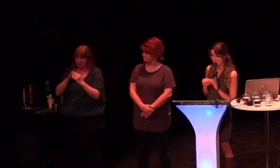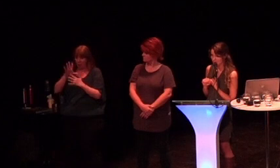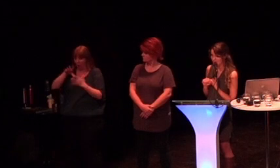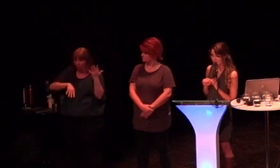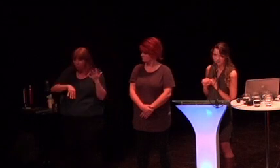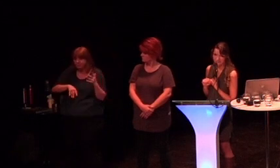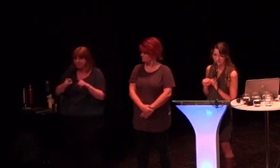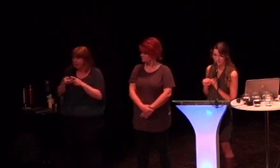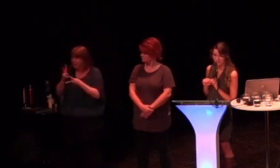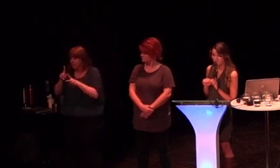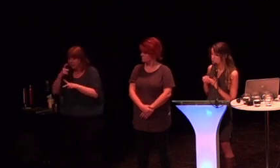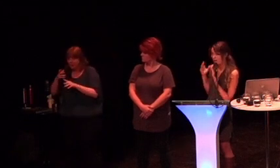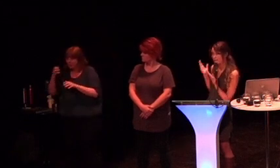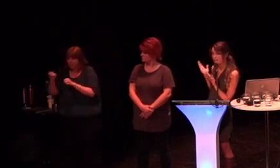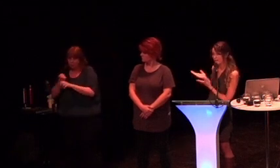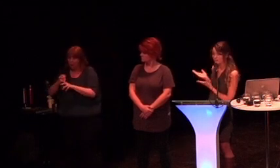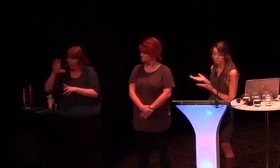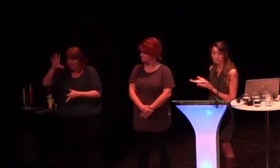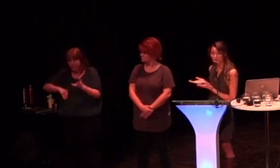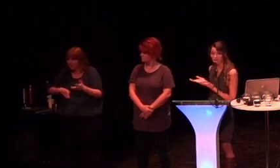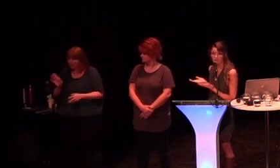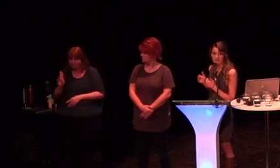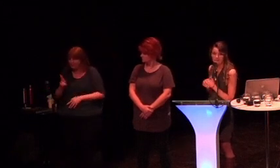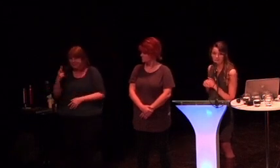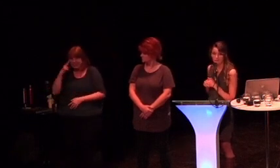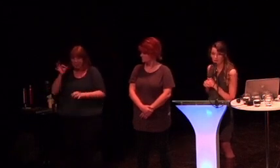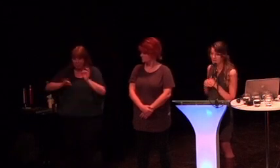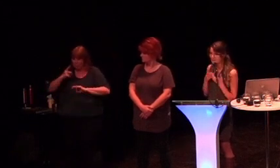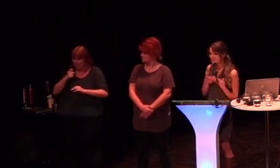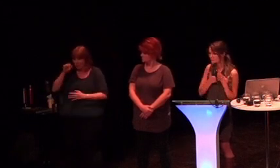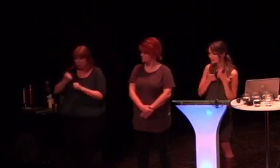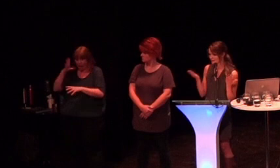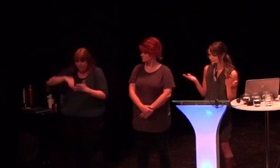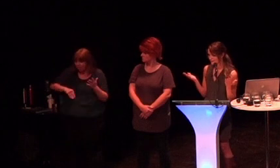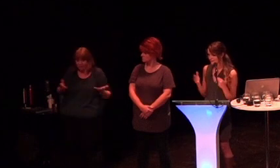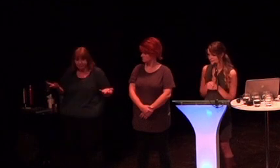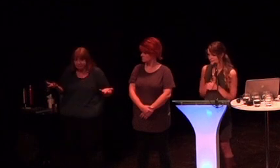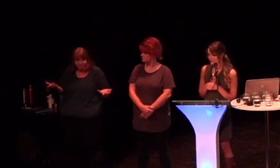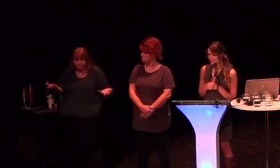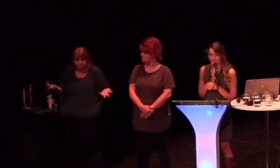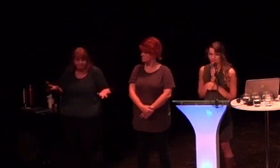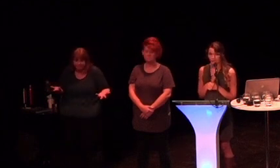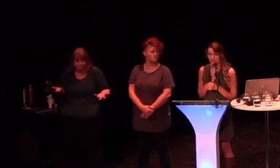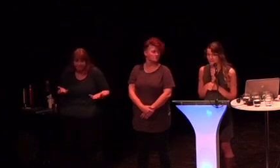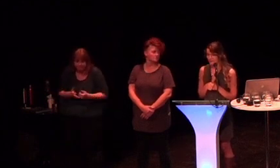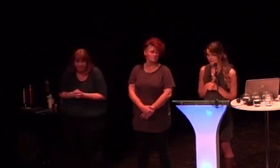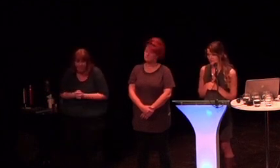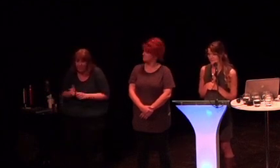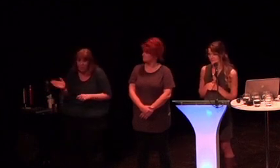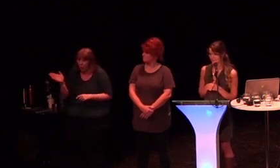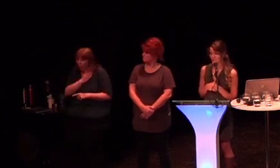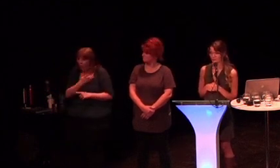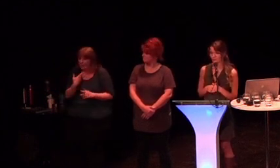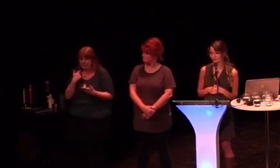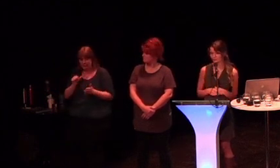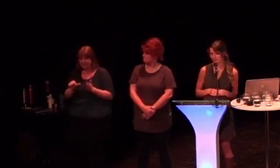every interpreter fits every box. Not every deaf performer fits every box. In the same way, that not all of us are surgeons and